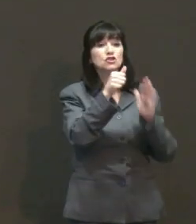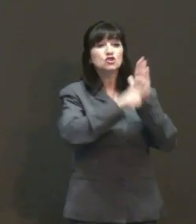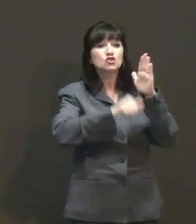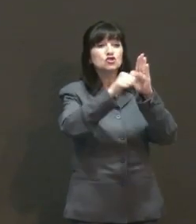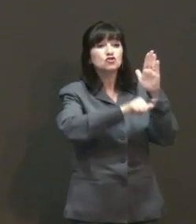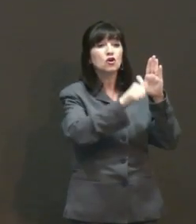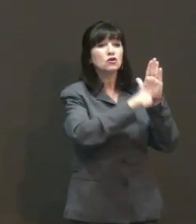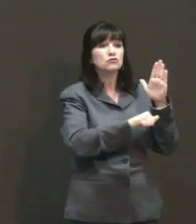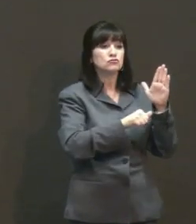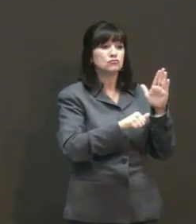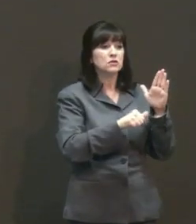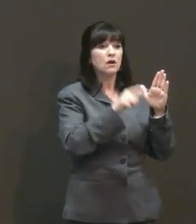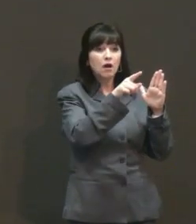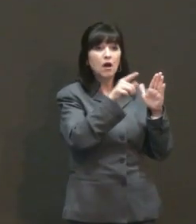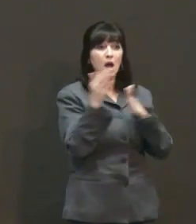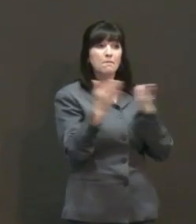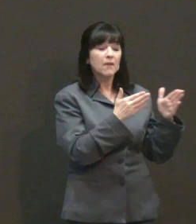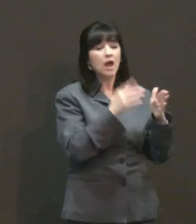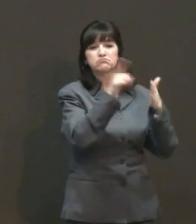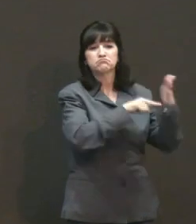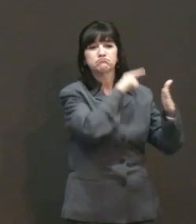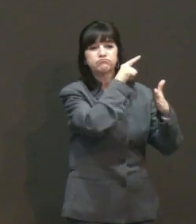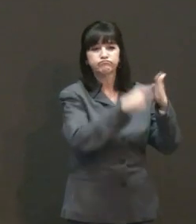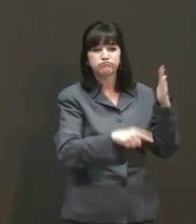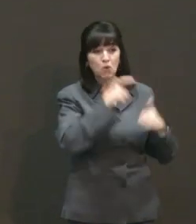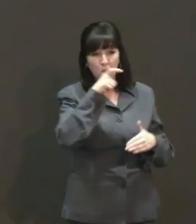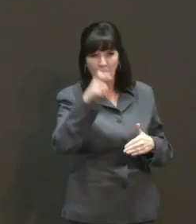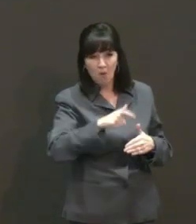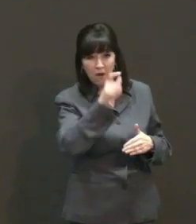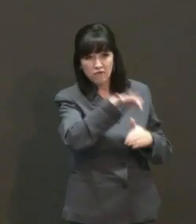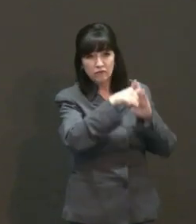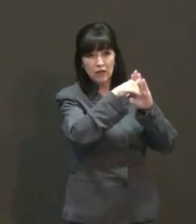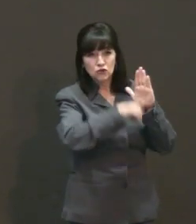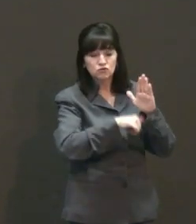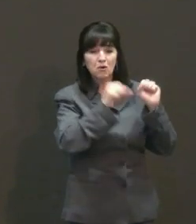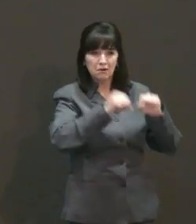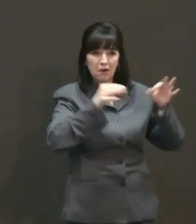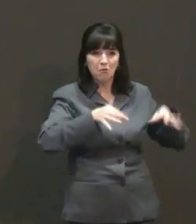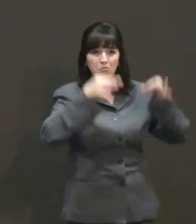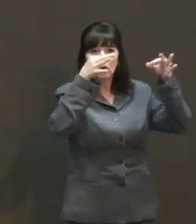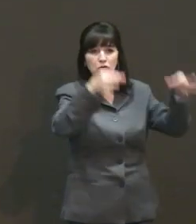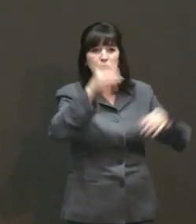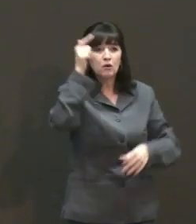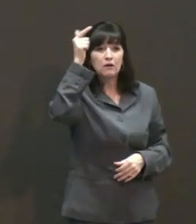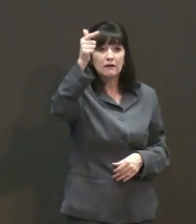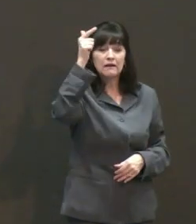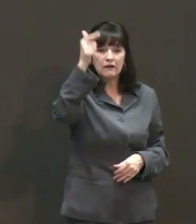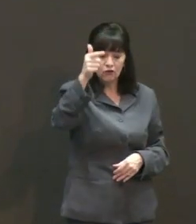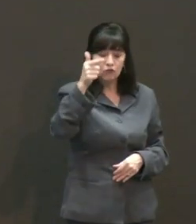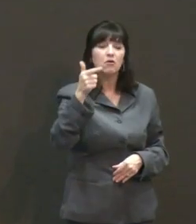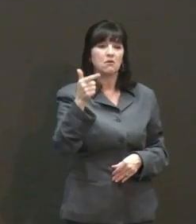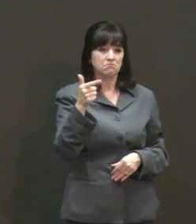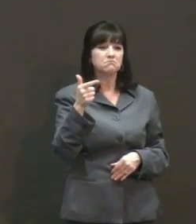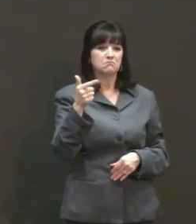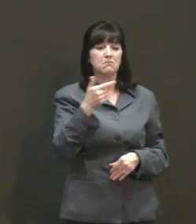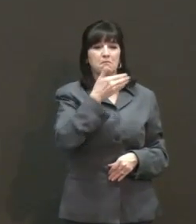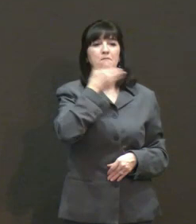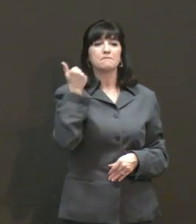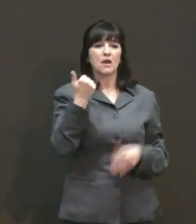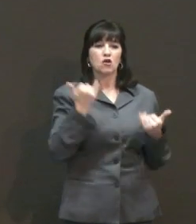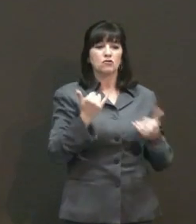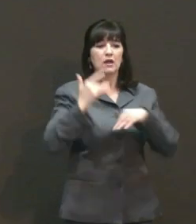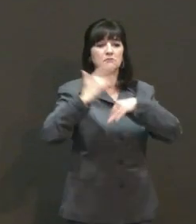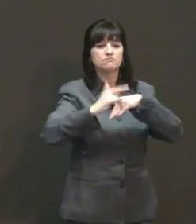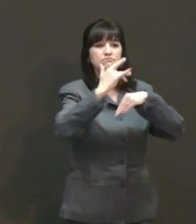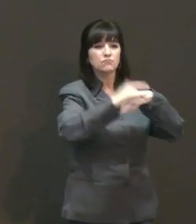County EMS the other day. So that is good for us. That means as we get more positive tests, as more people need to go to the hospital, they have that